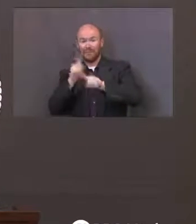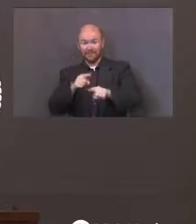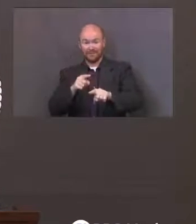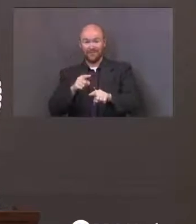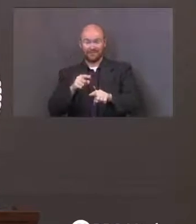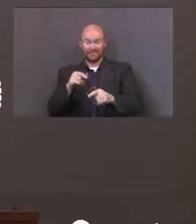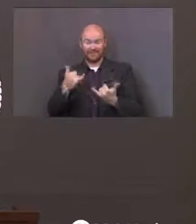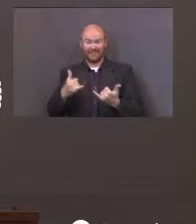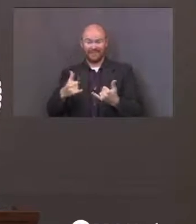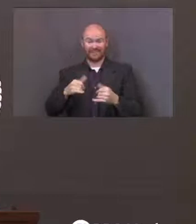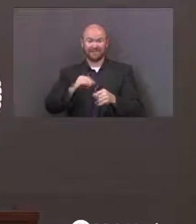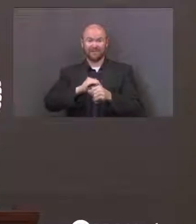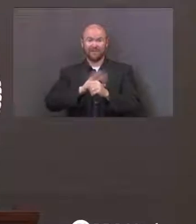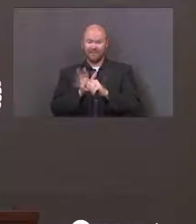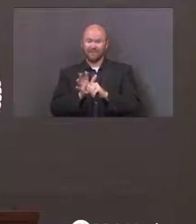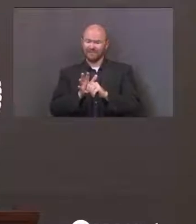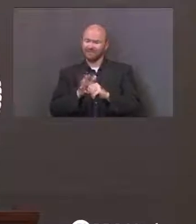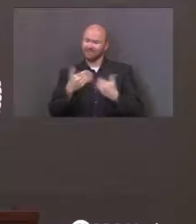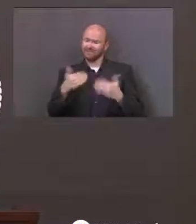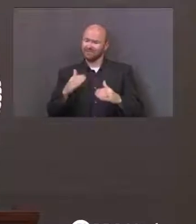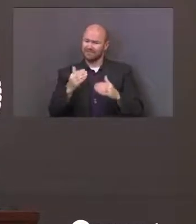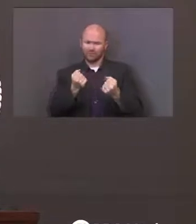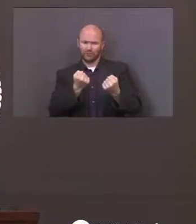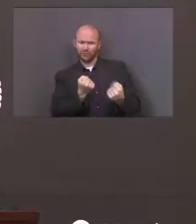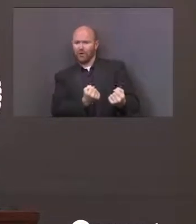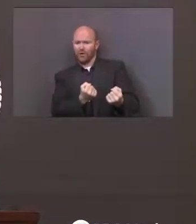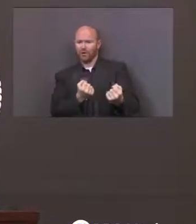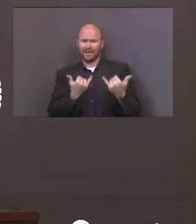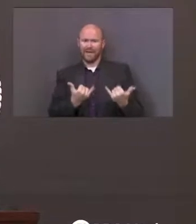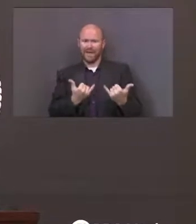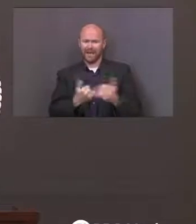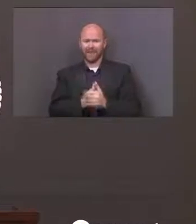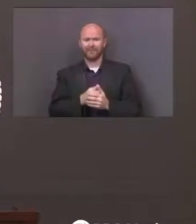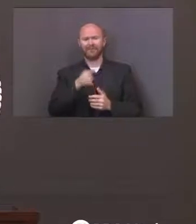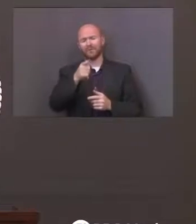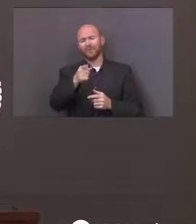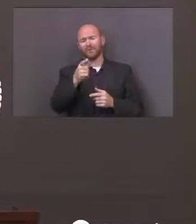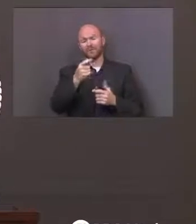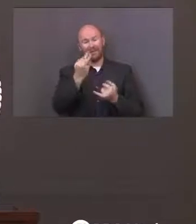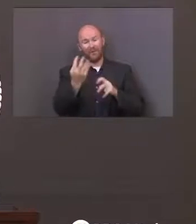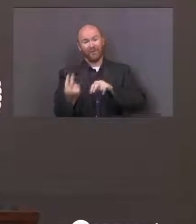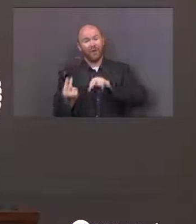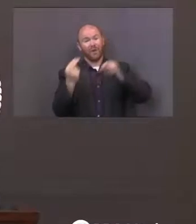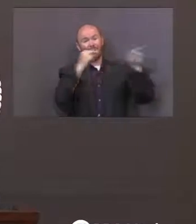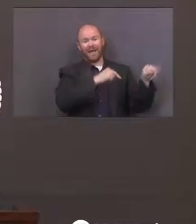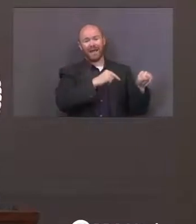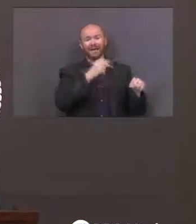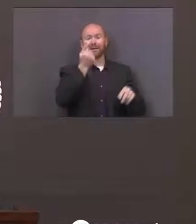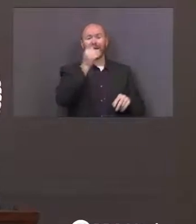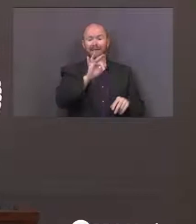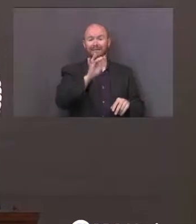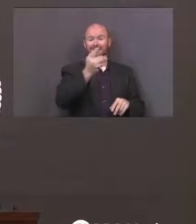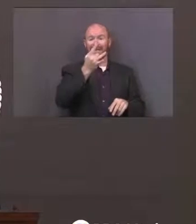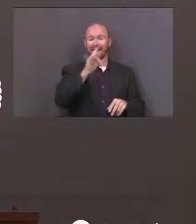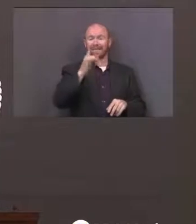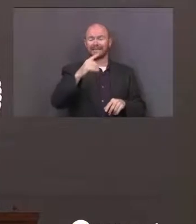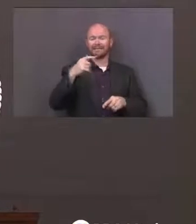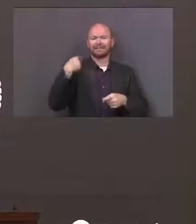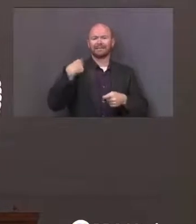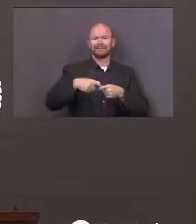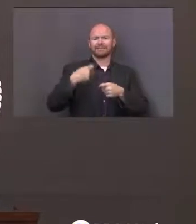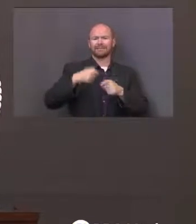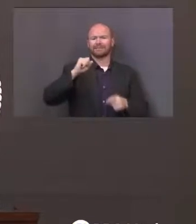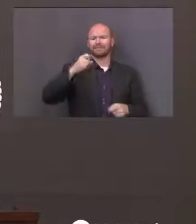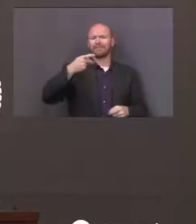stronger than it's ever been done for generations. You have to go back to the Spanish flu epidemic of 1918 to find anything